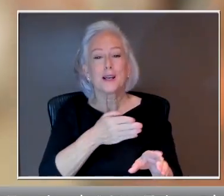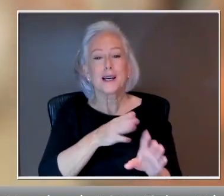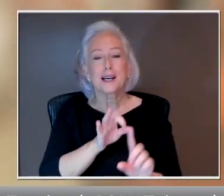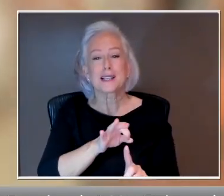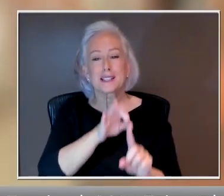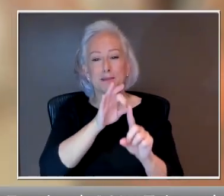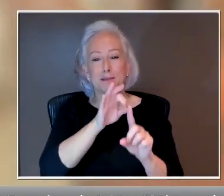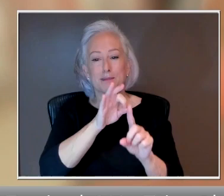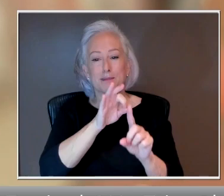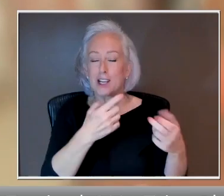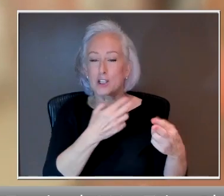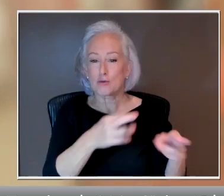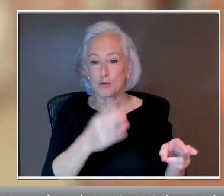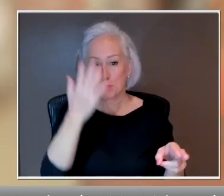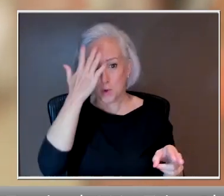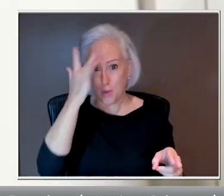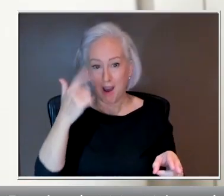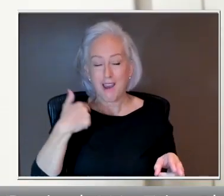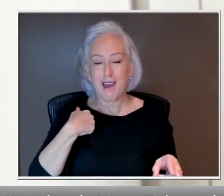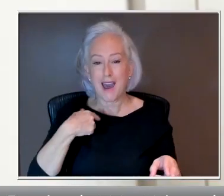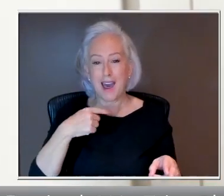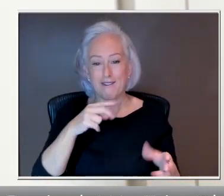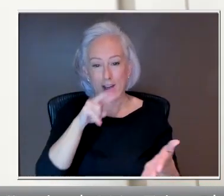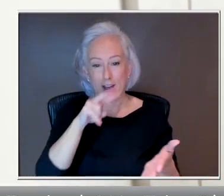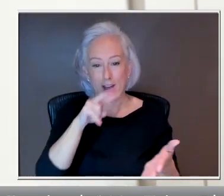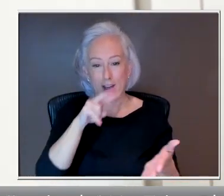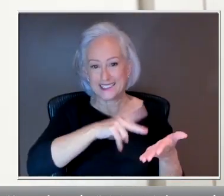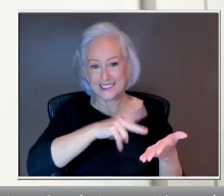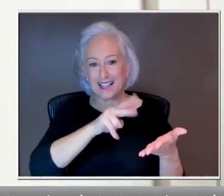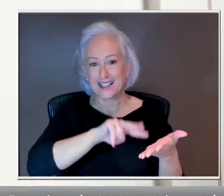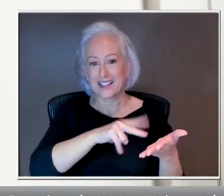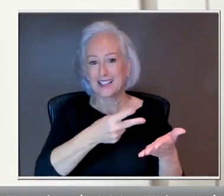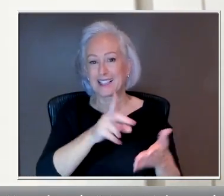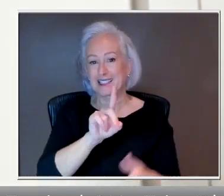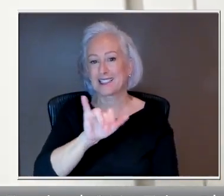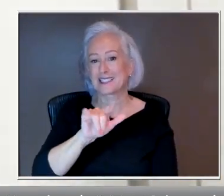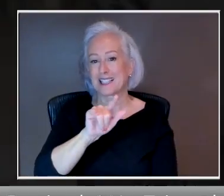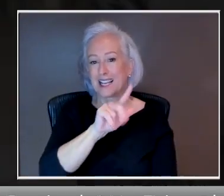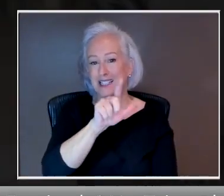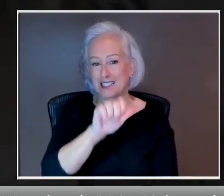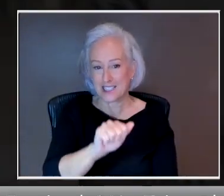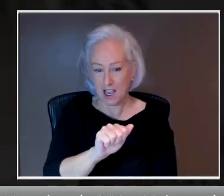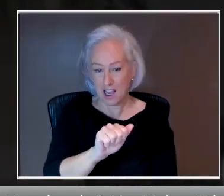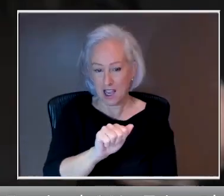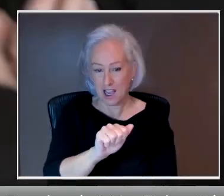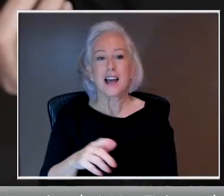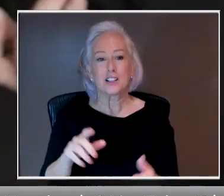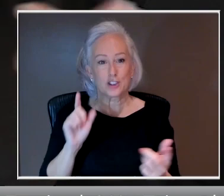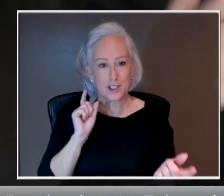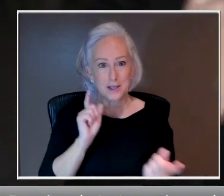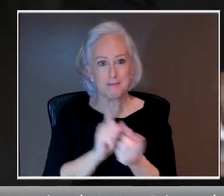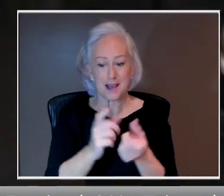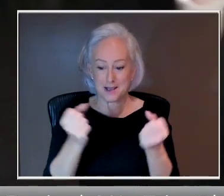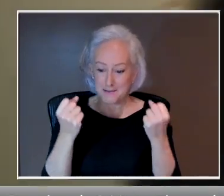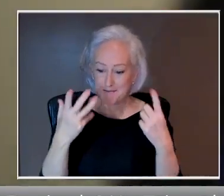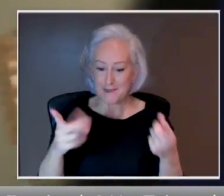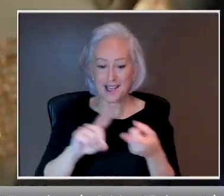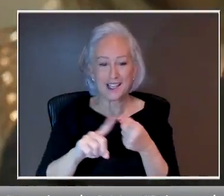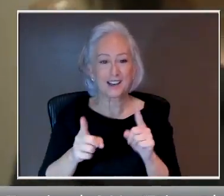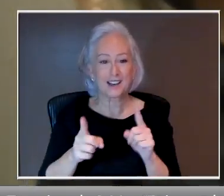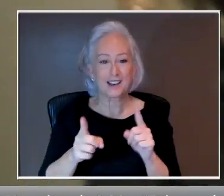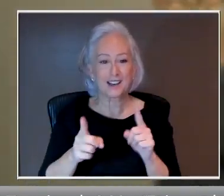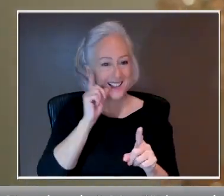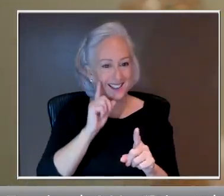she met some of her lifelong friends who, like her cousin, are also deaf. I just kind of picked it up and kept going.